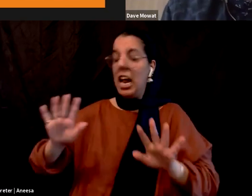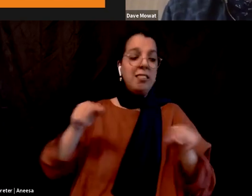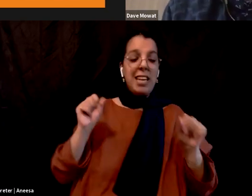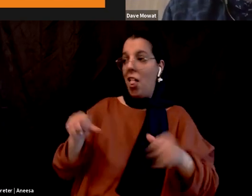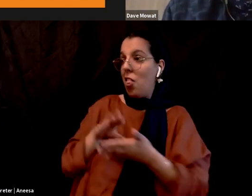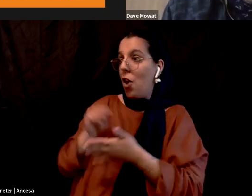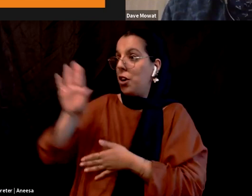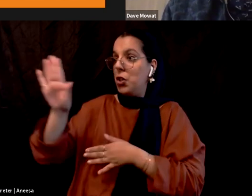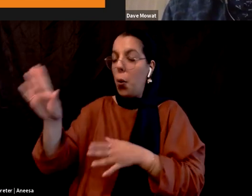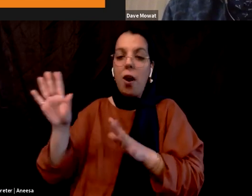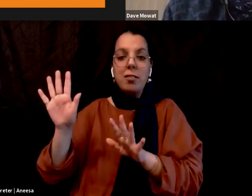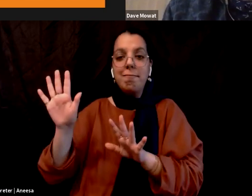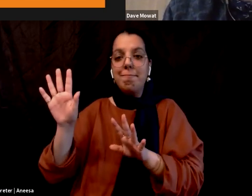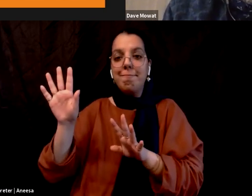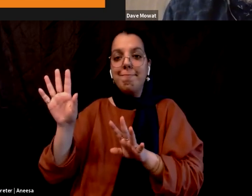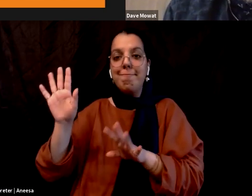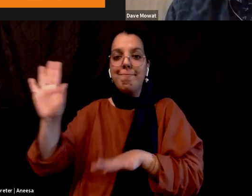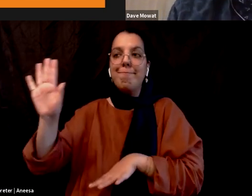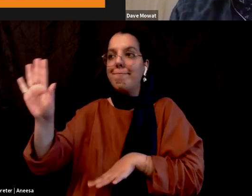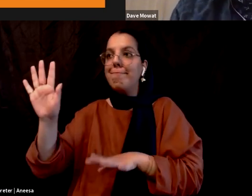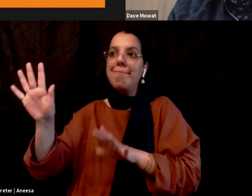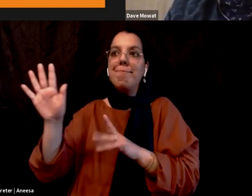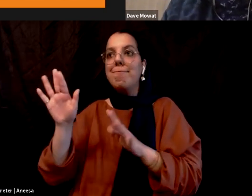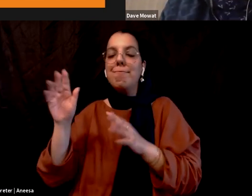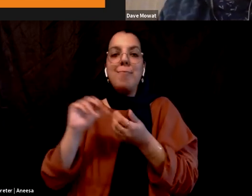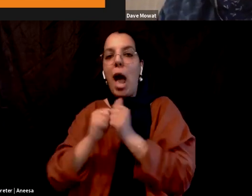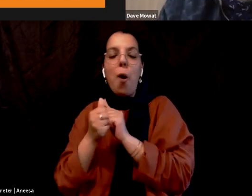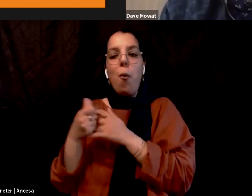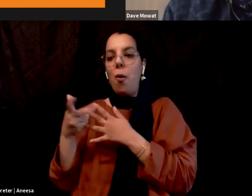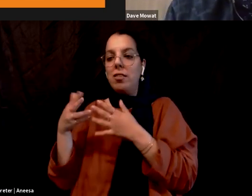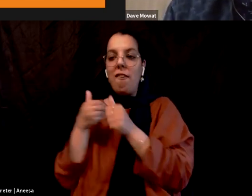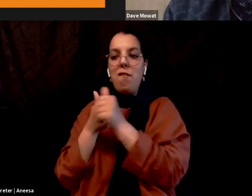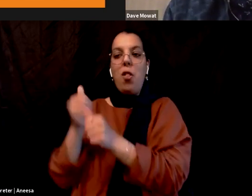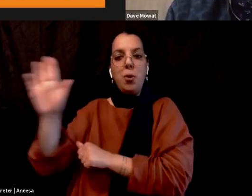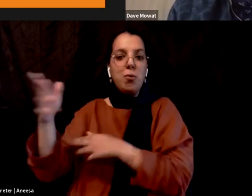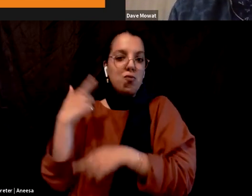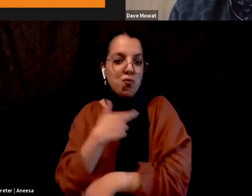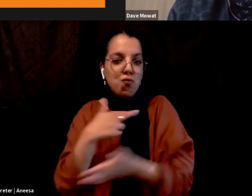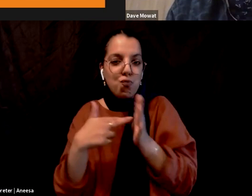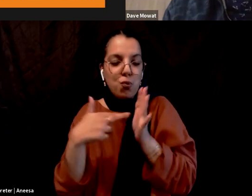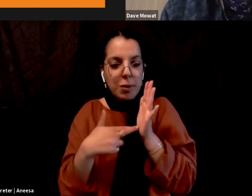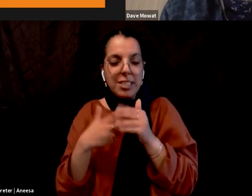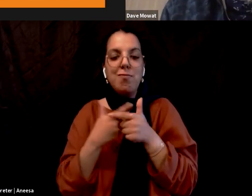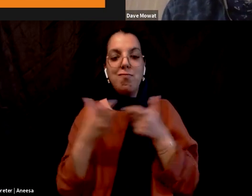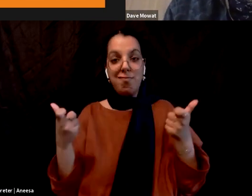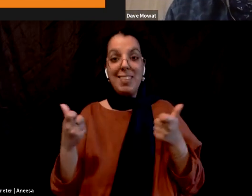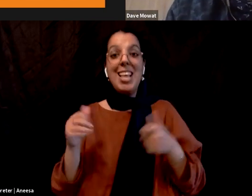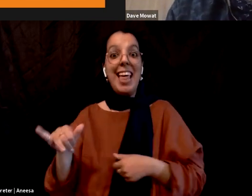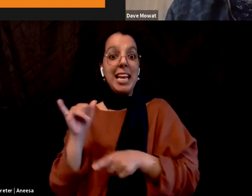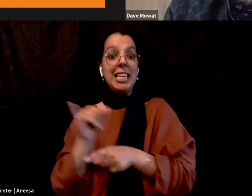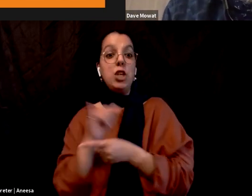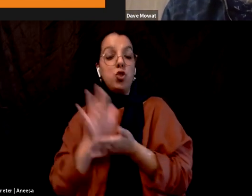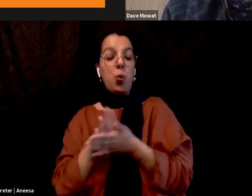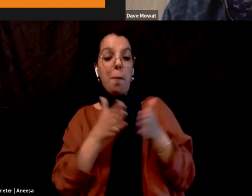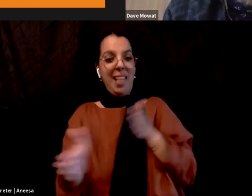white man's quote unquote talking books. And so the industrial school plan, which is a predecessor of the residential school